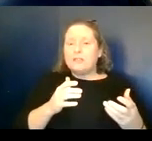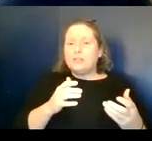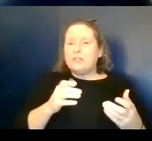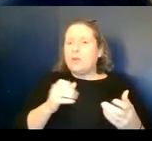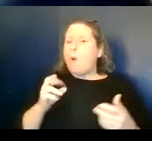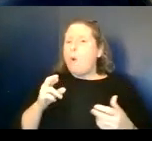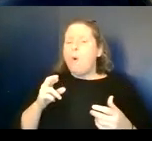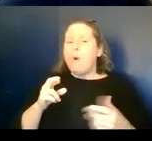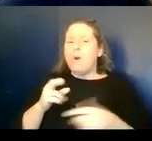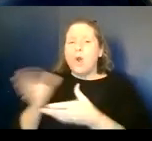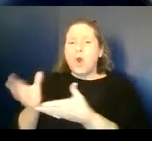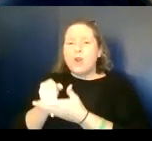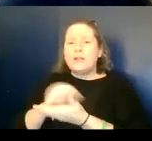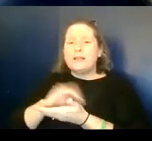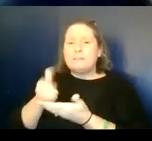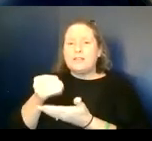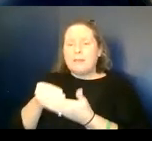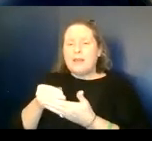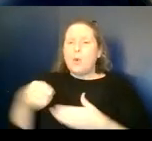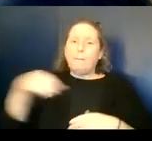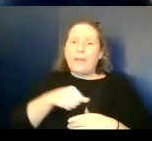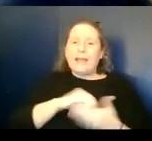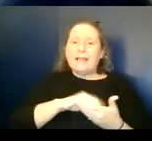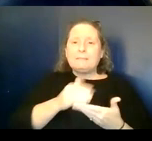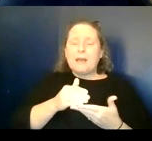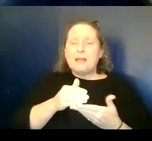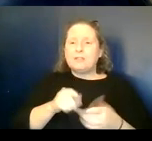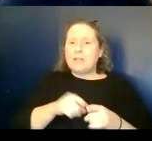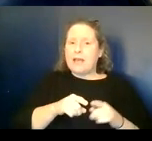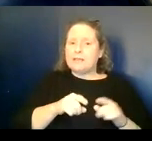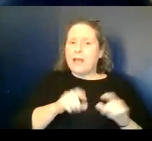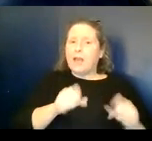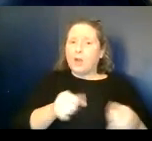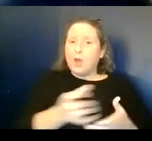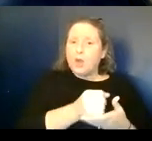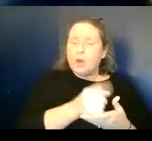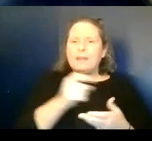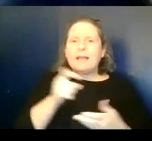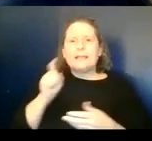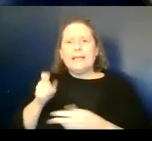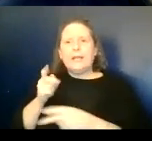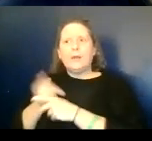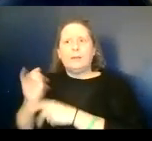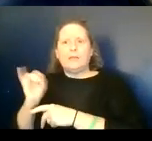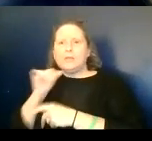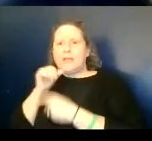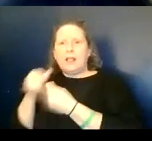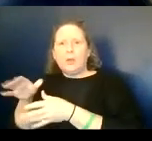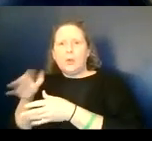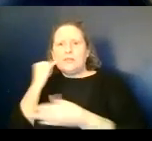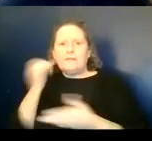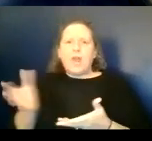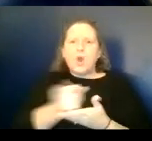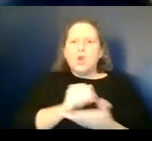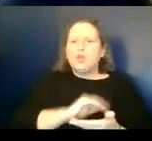much money or get paid as much as I could because I need to maintain those benefits, right? Increased